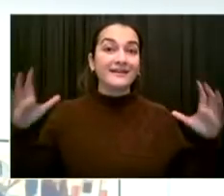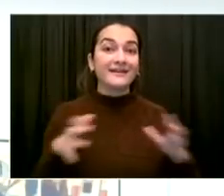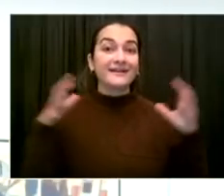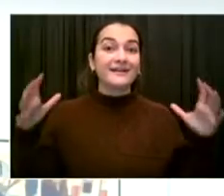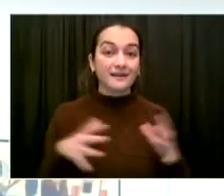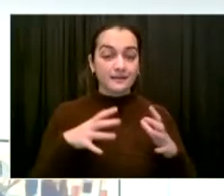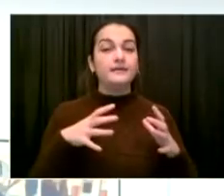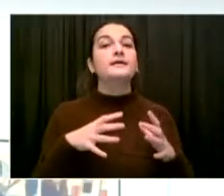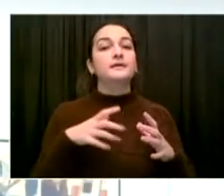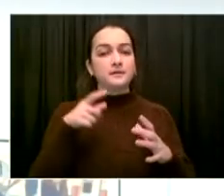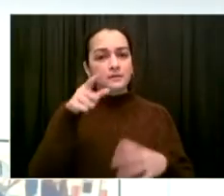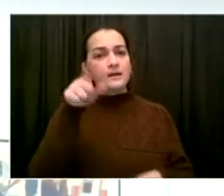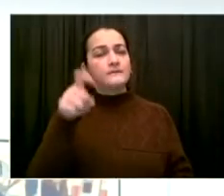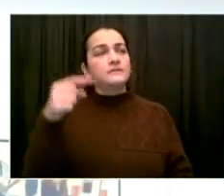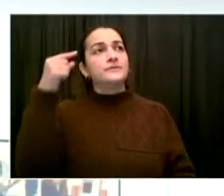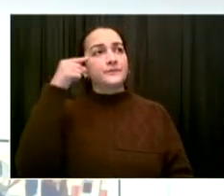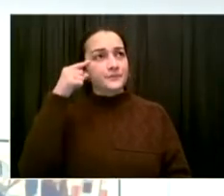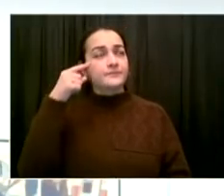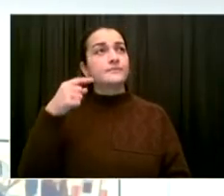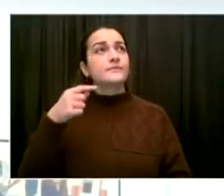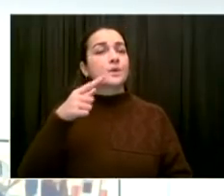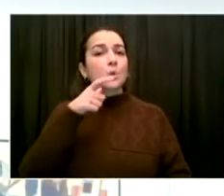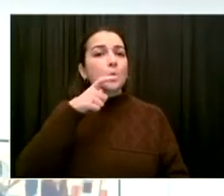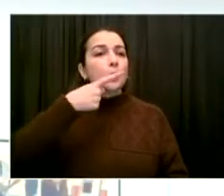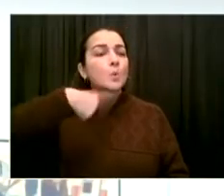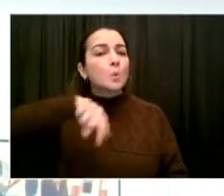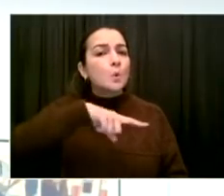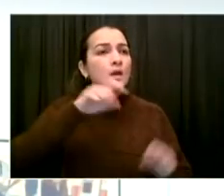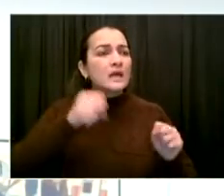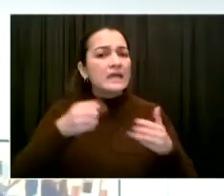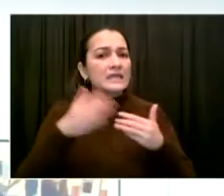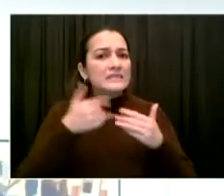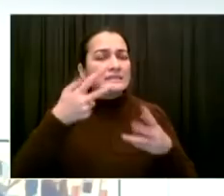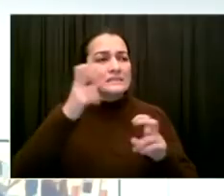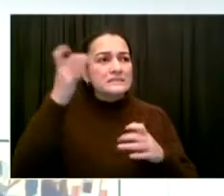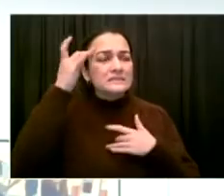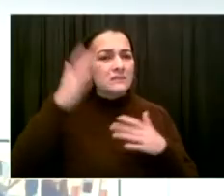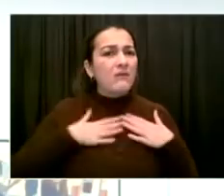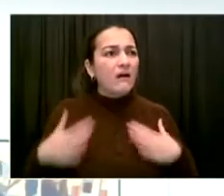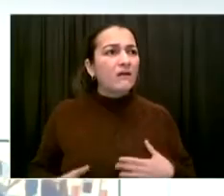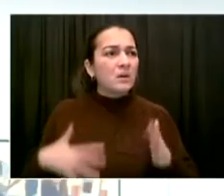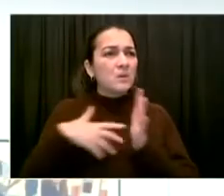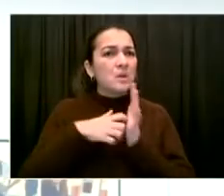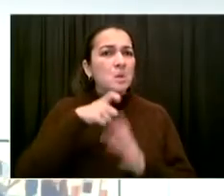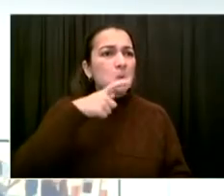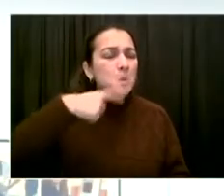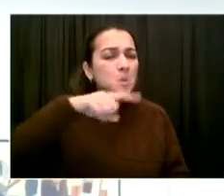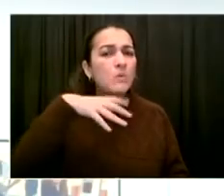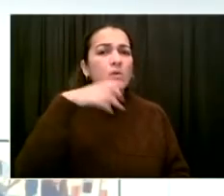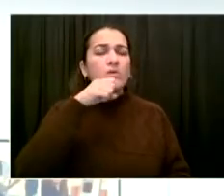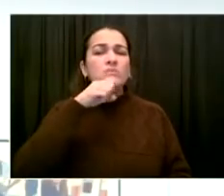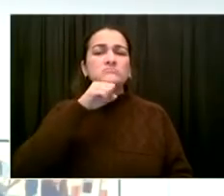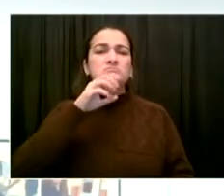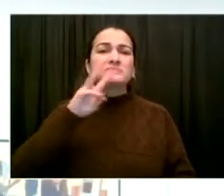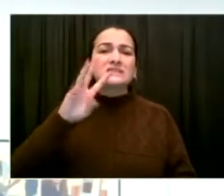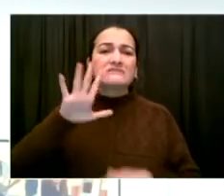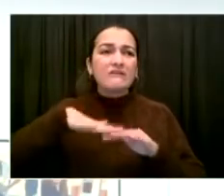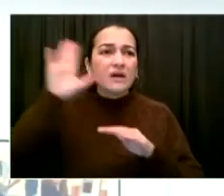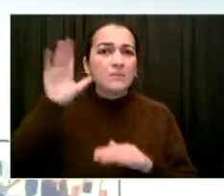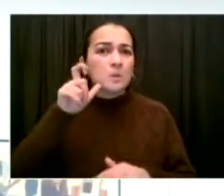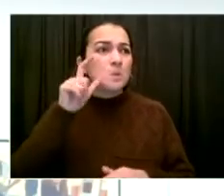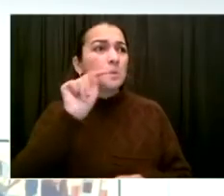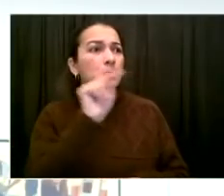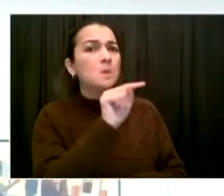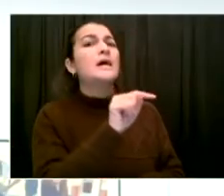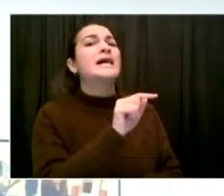few weeks. So an older adult, someone who has an underlying health condition, a child who's not yet